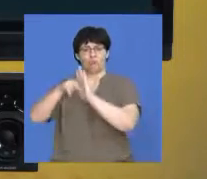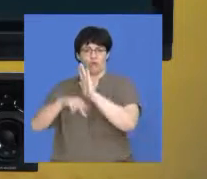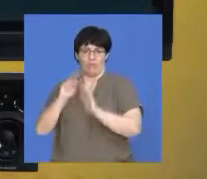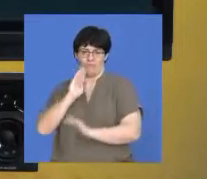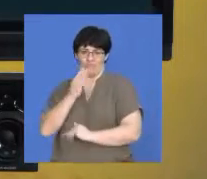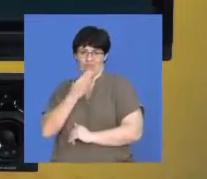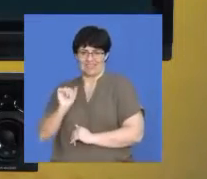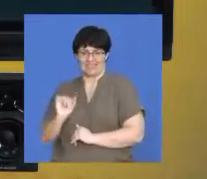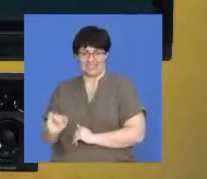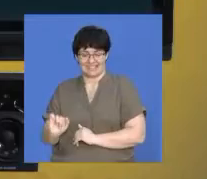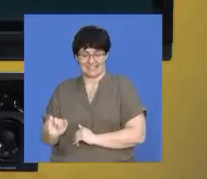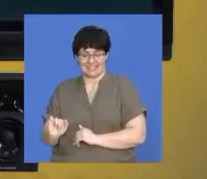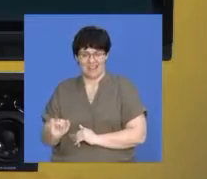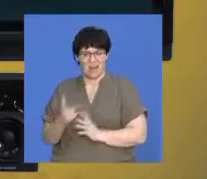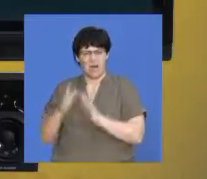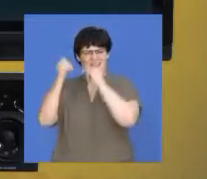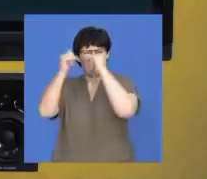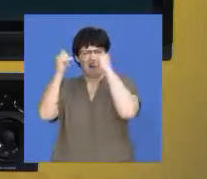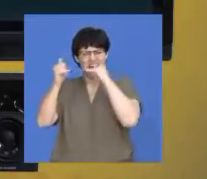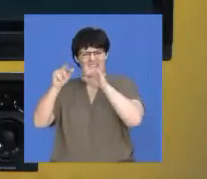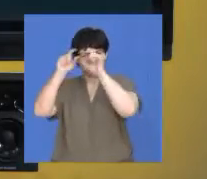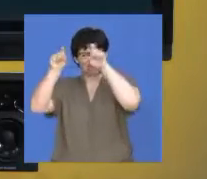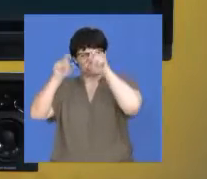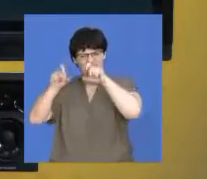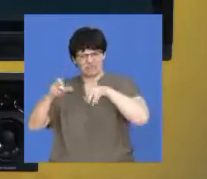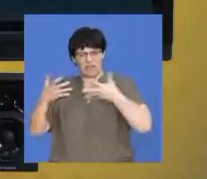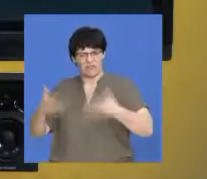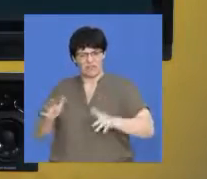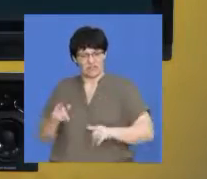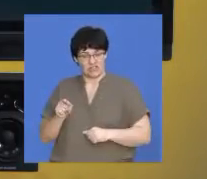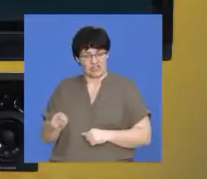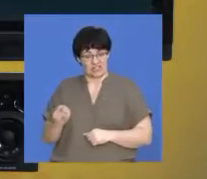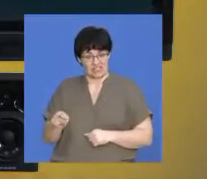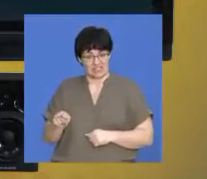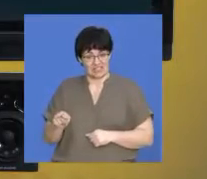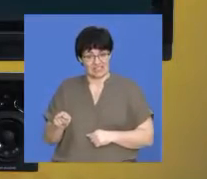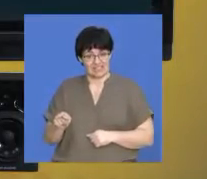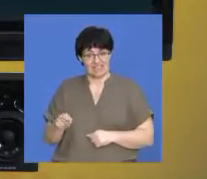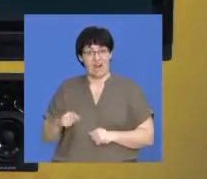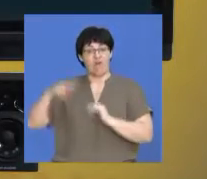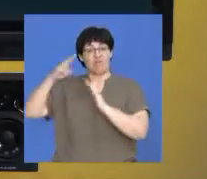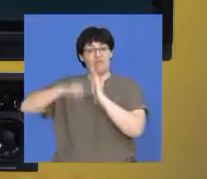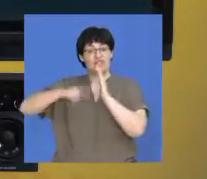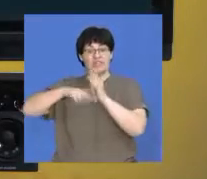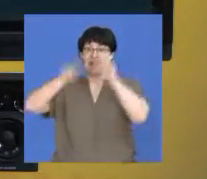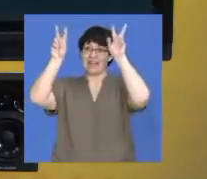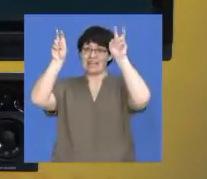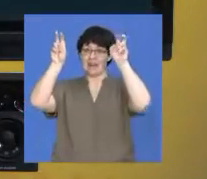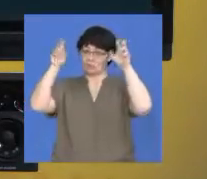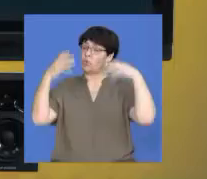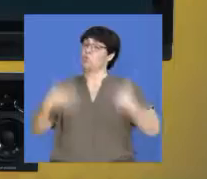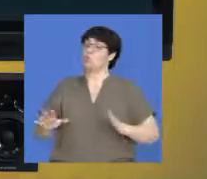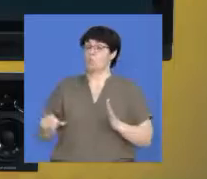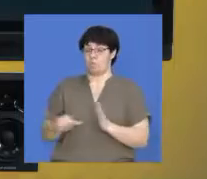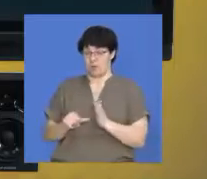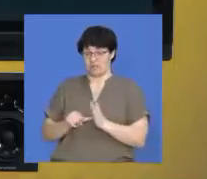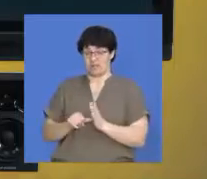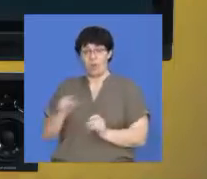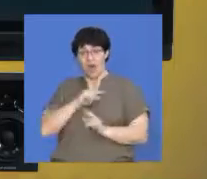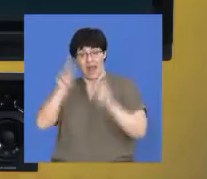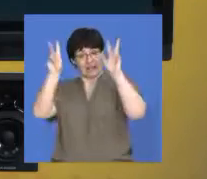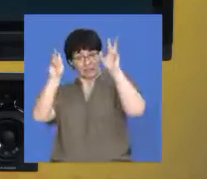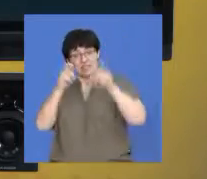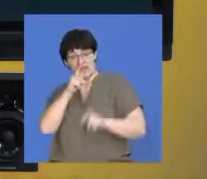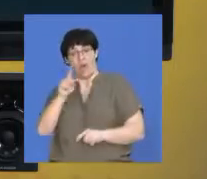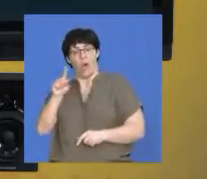remember, we underlined a lot of important things, and I told you the importance of reading the caption. The caption told us that it